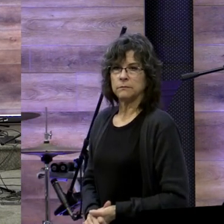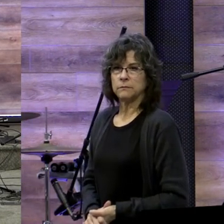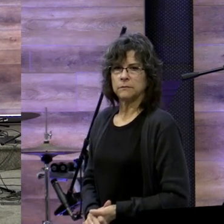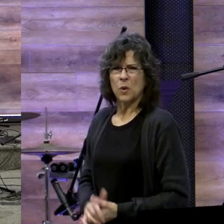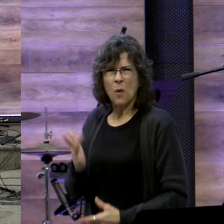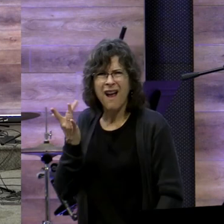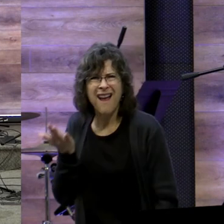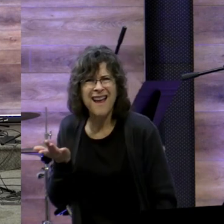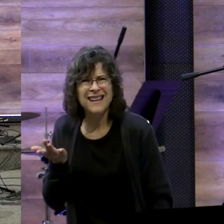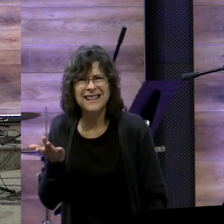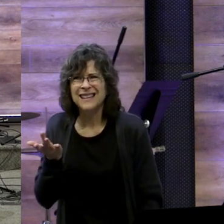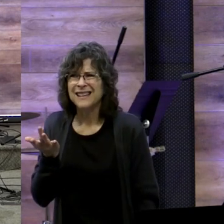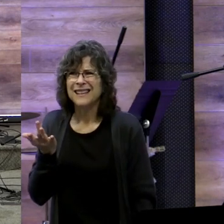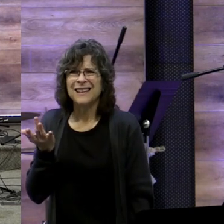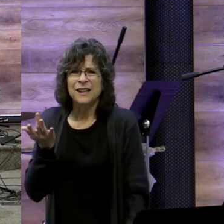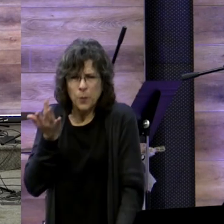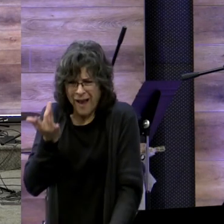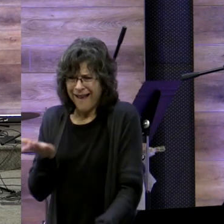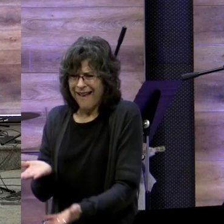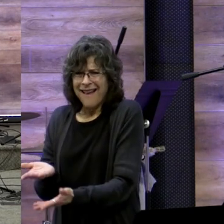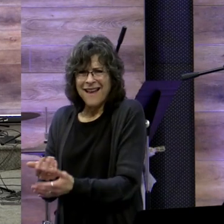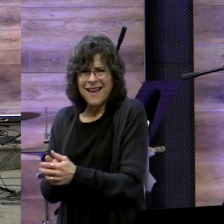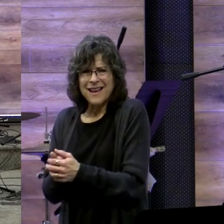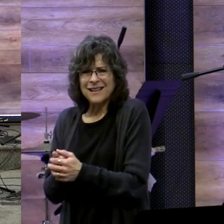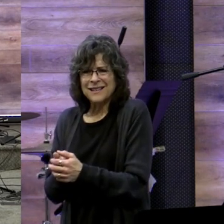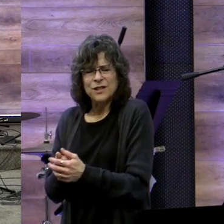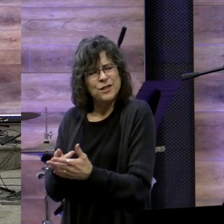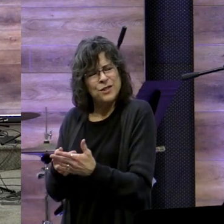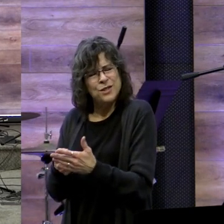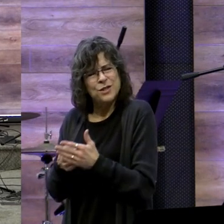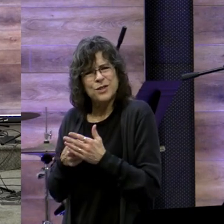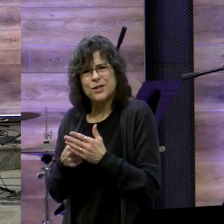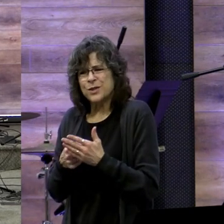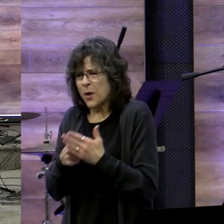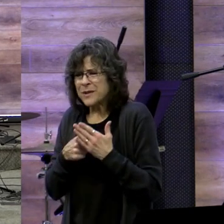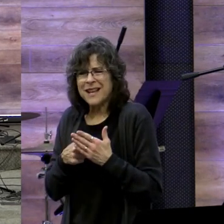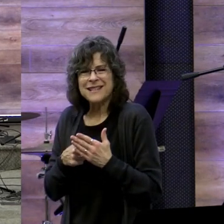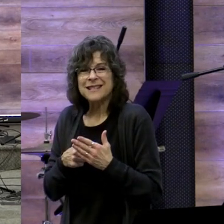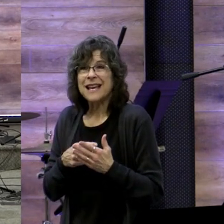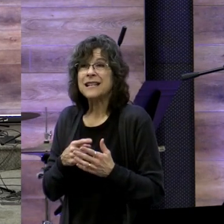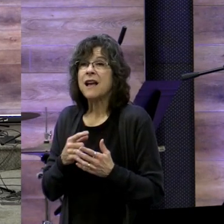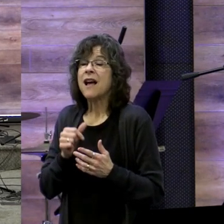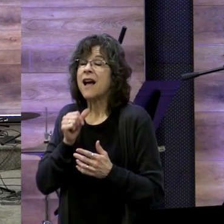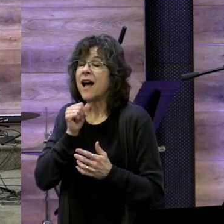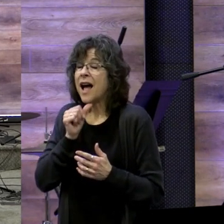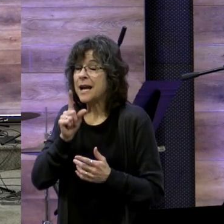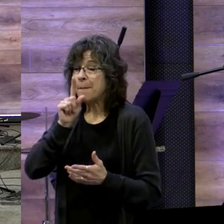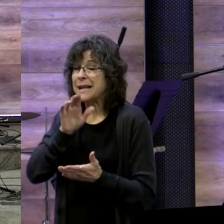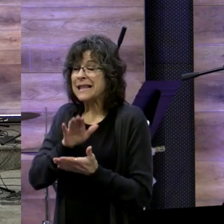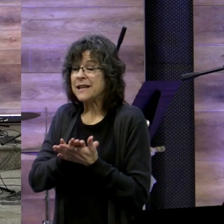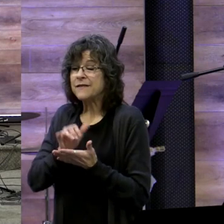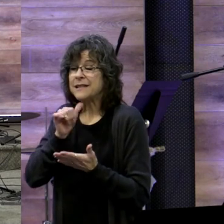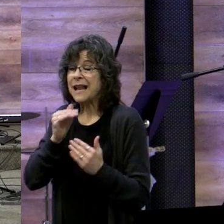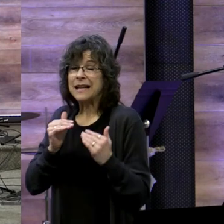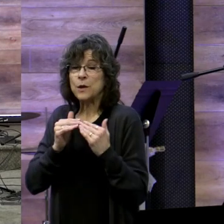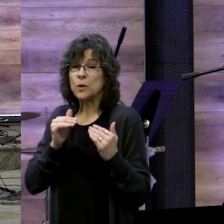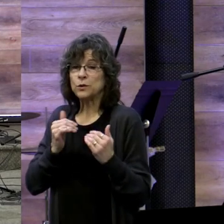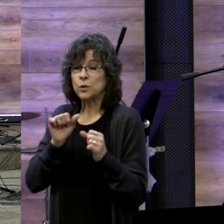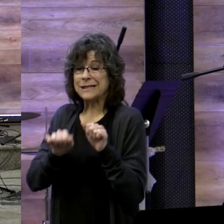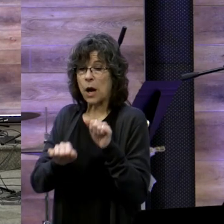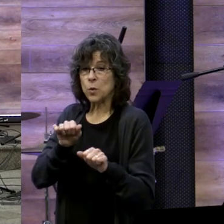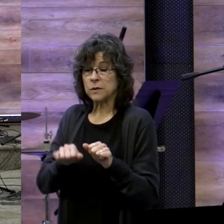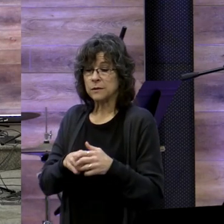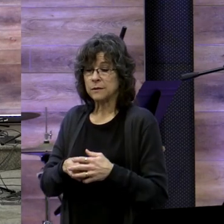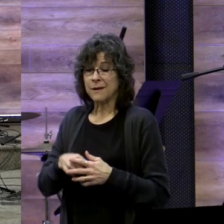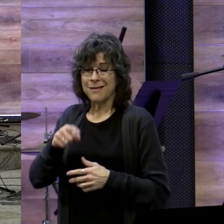Why? This shows us that unbelief isn't always a result of doubt. The reason that they didn't believe is because they didn't want to